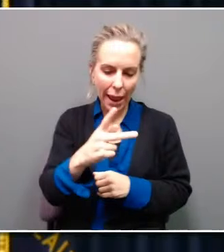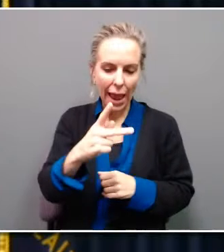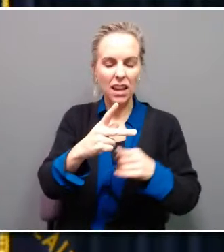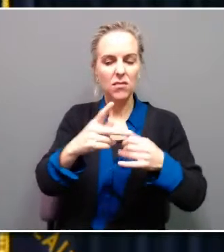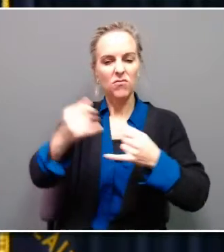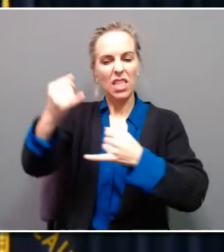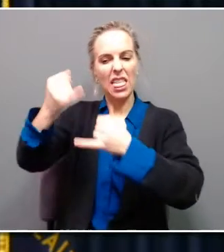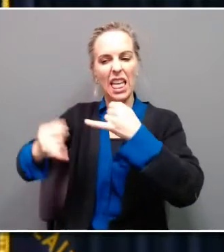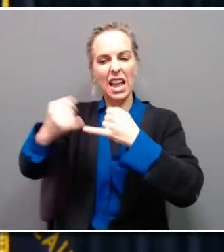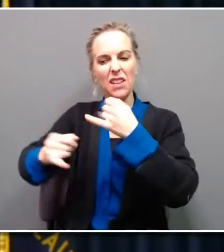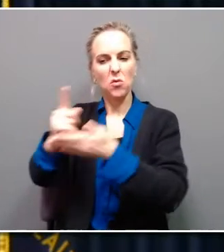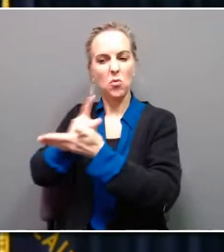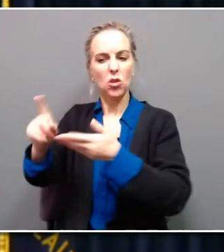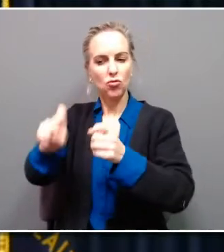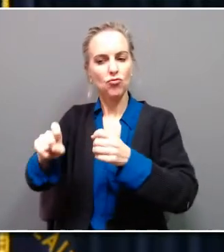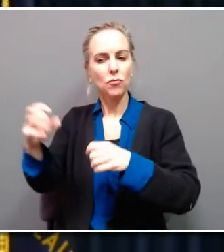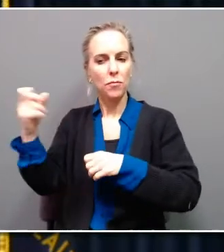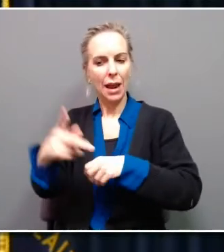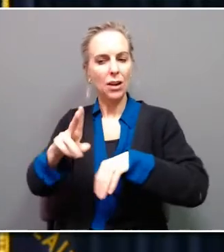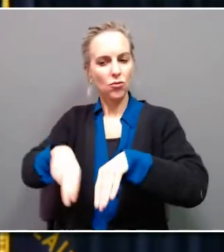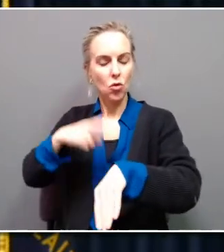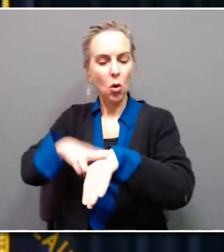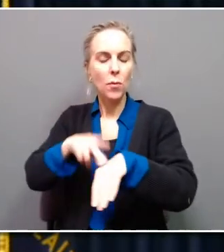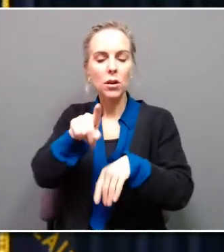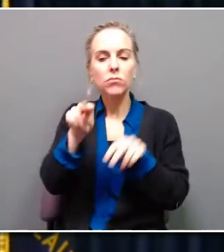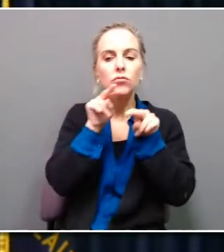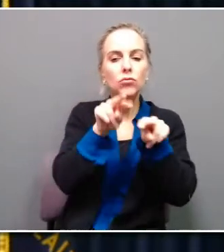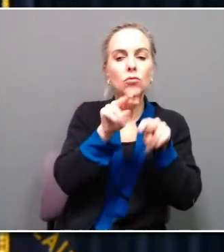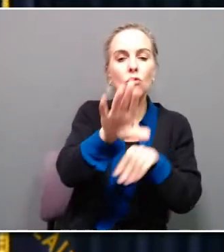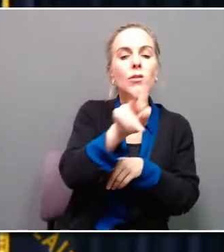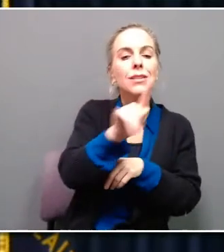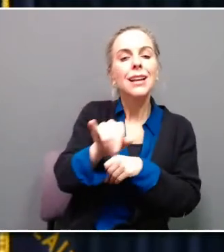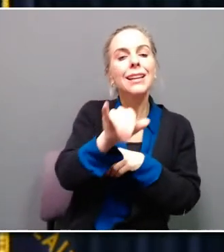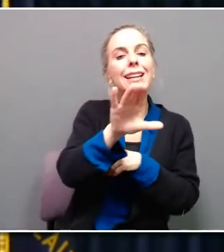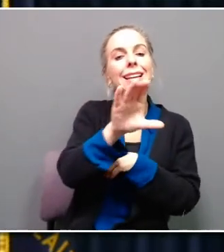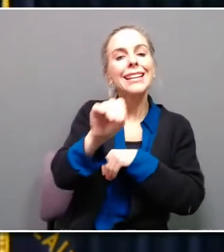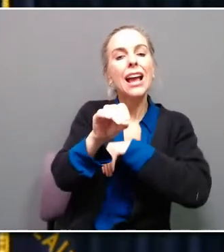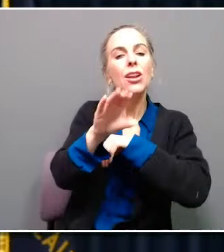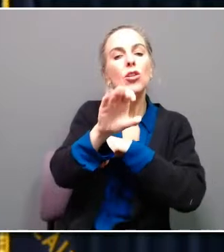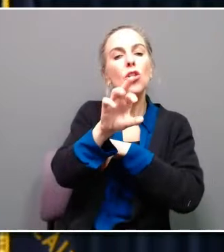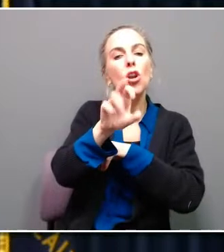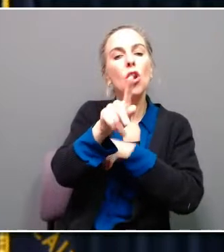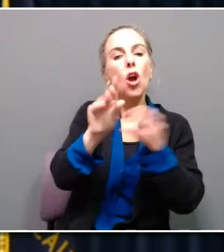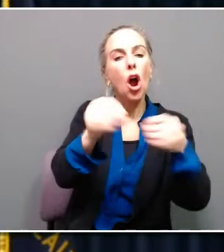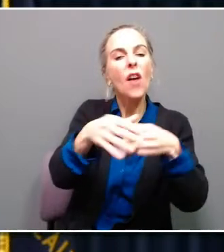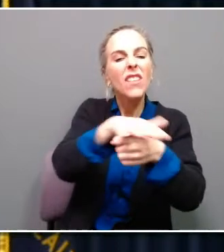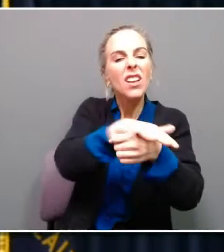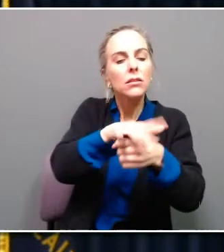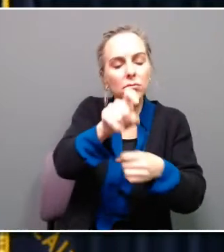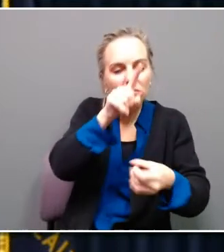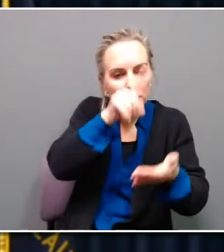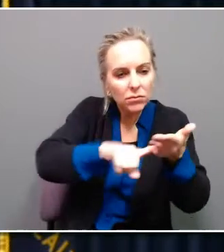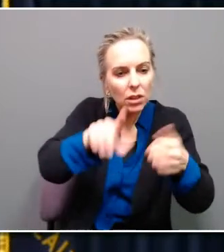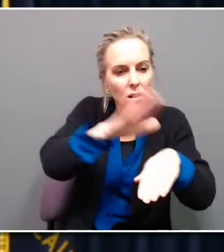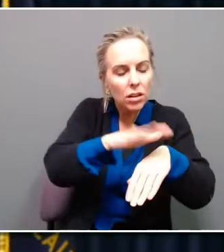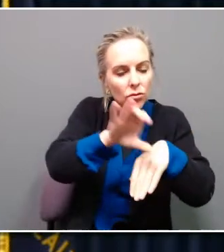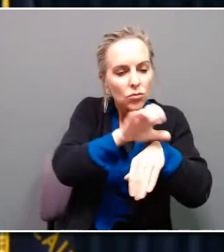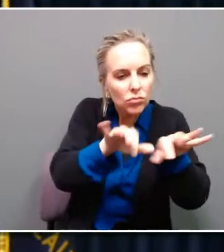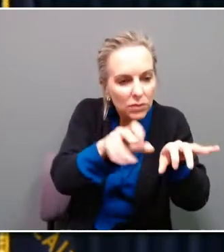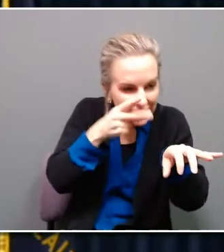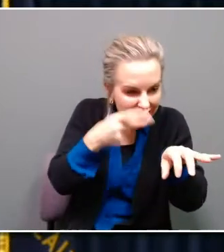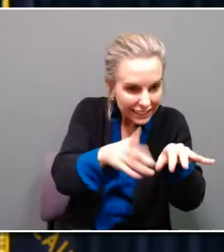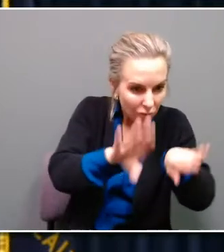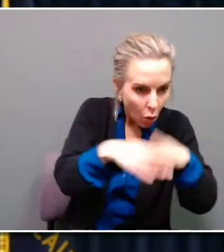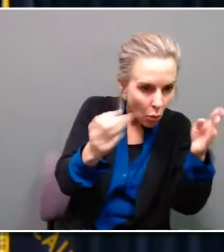In January, you can check with your county clerk to see when they plan to resume services, since it will vary by county. It is important to know this